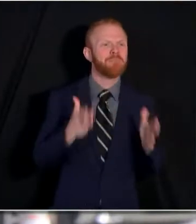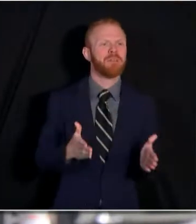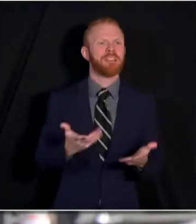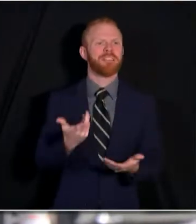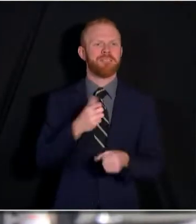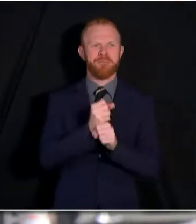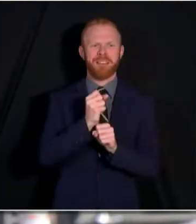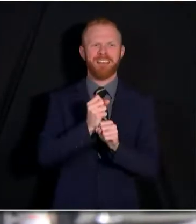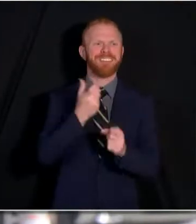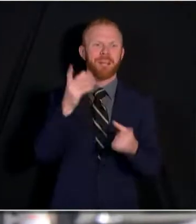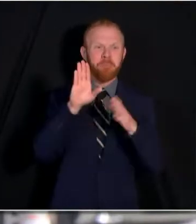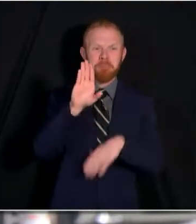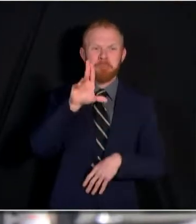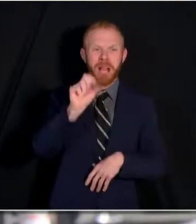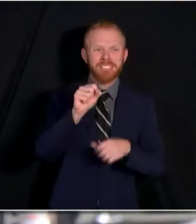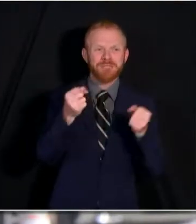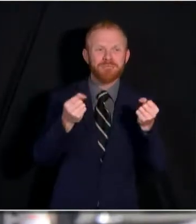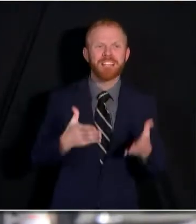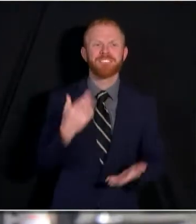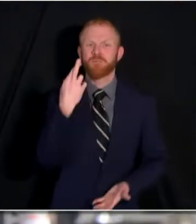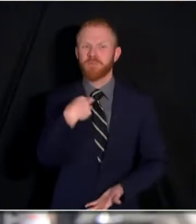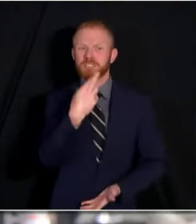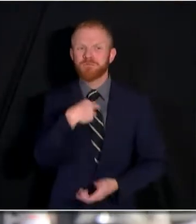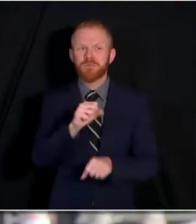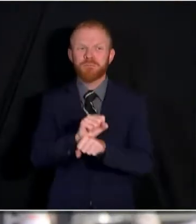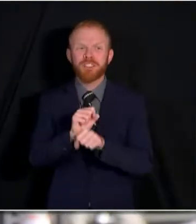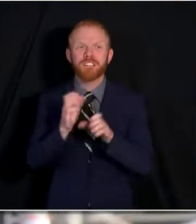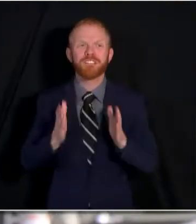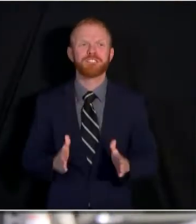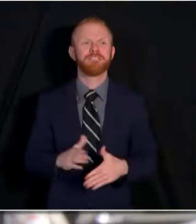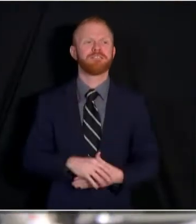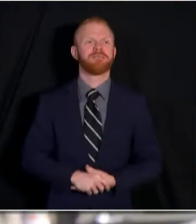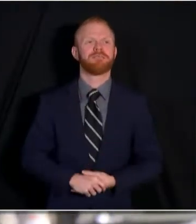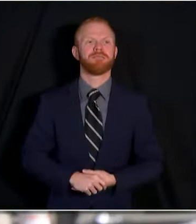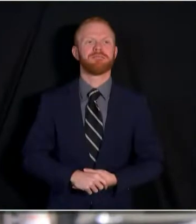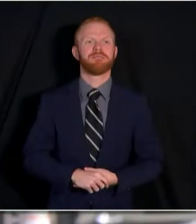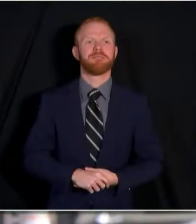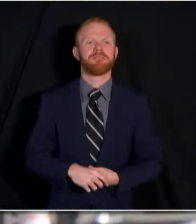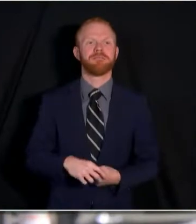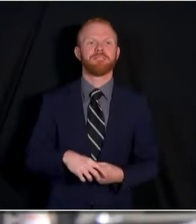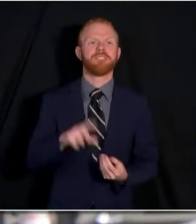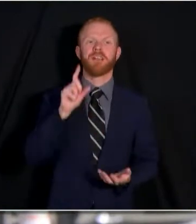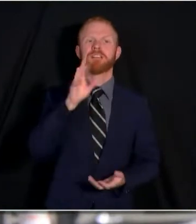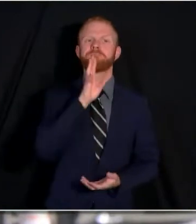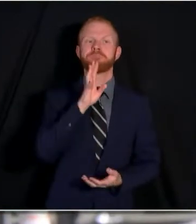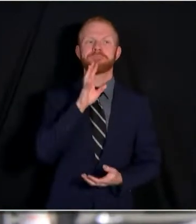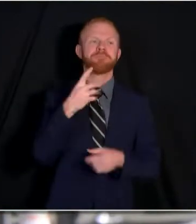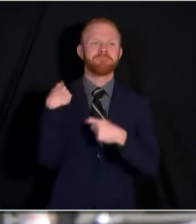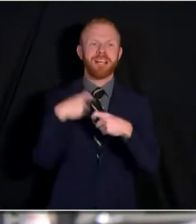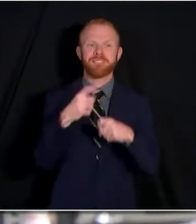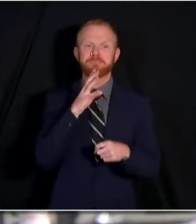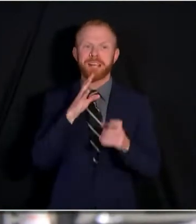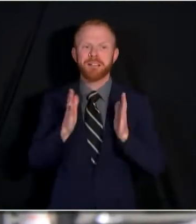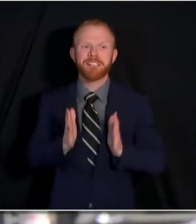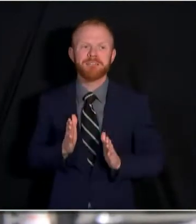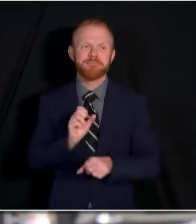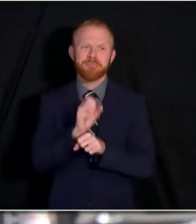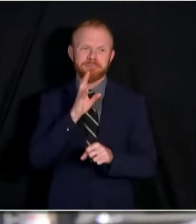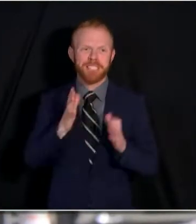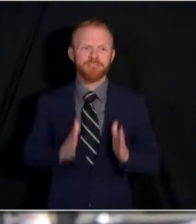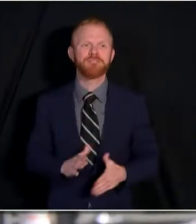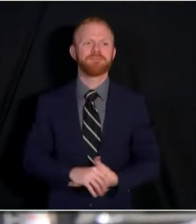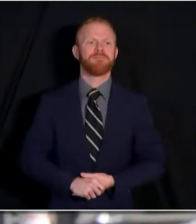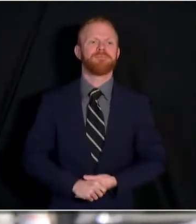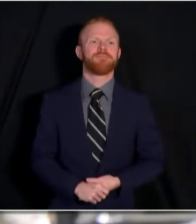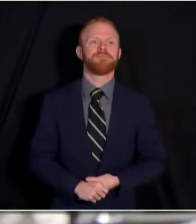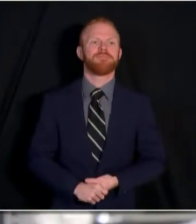delivery drivers, restaurant workers, monolingual Spanish speakers, hard-working immigrant, working class, essential and